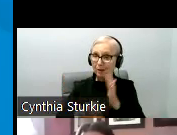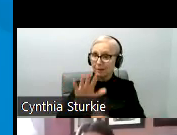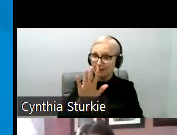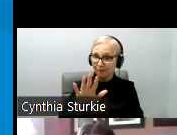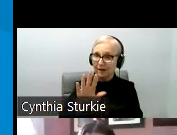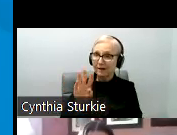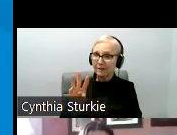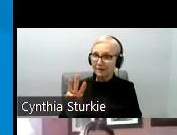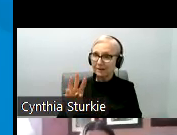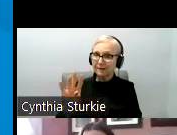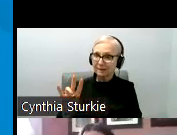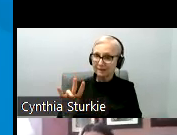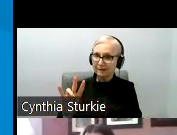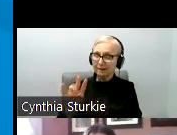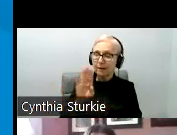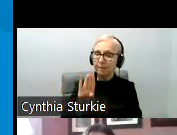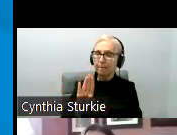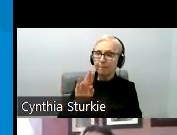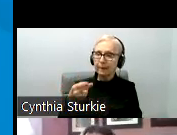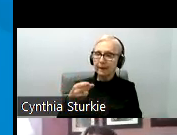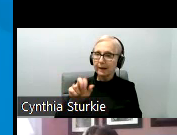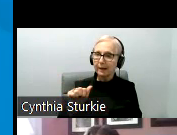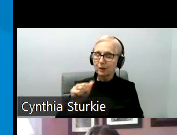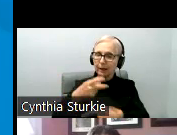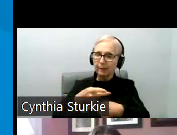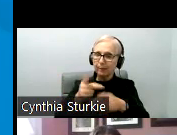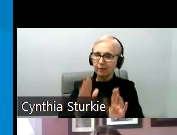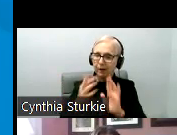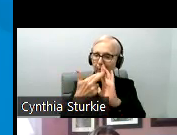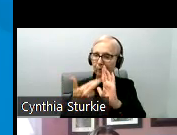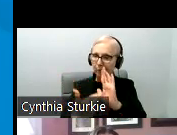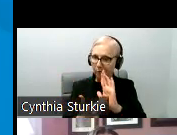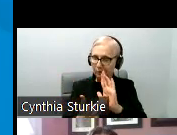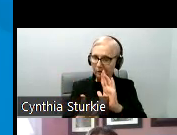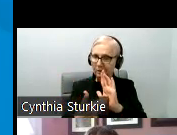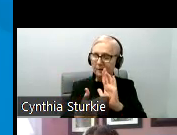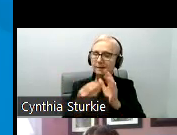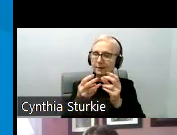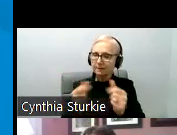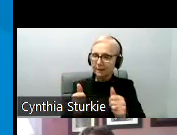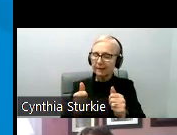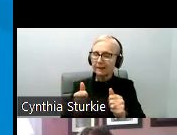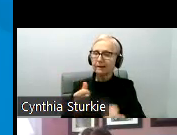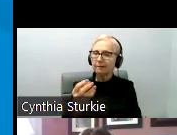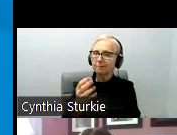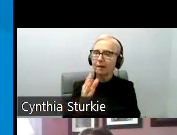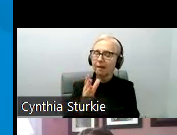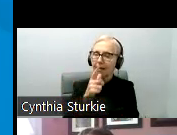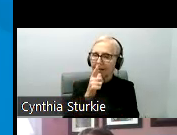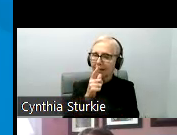5, 6, and 7 of our BHA provider rules. We will be spending the lunch hour here. Appreciate